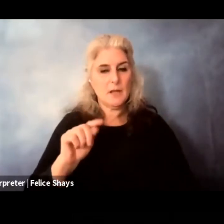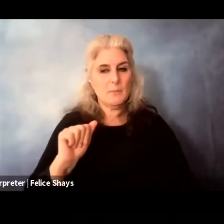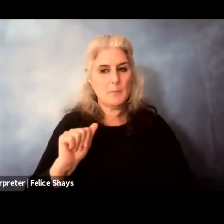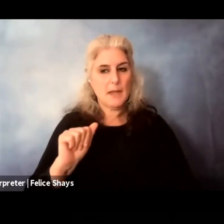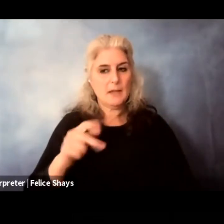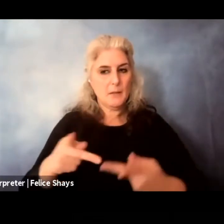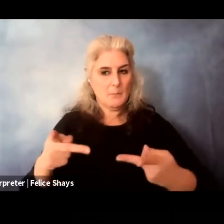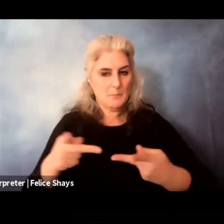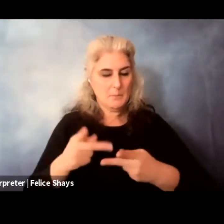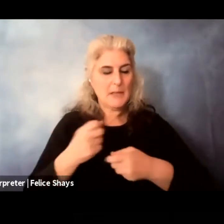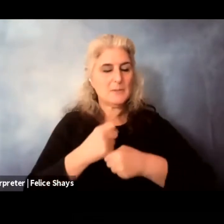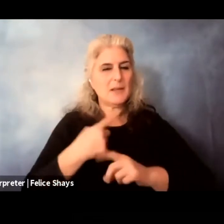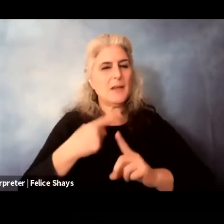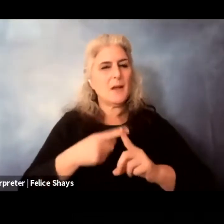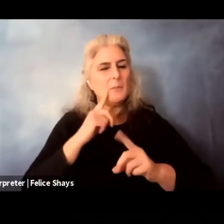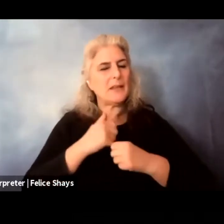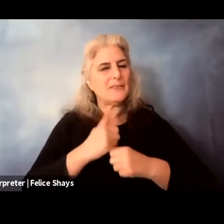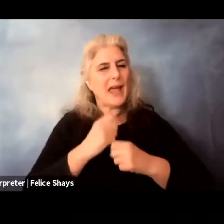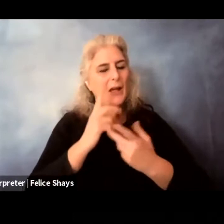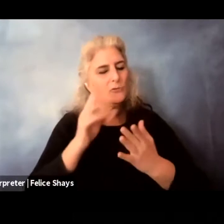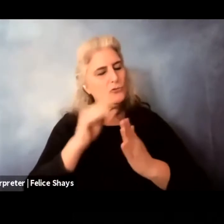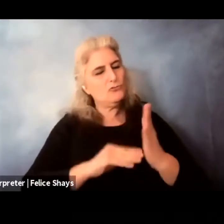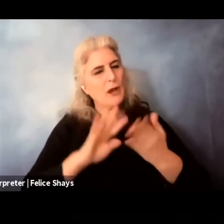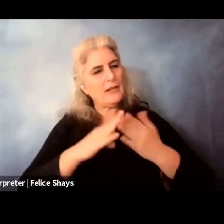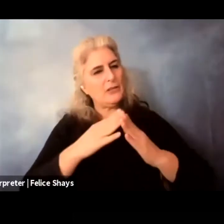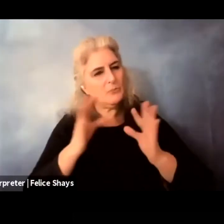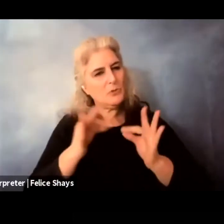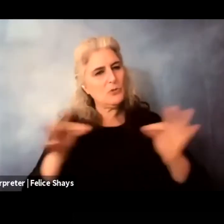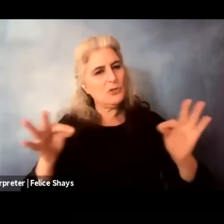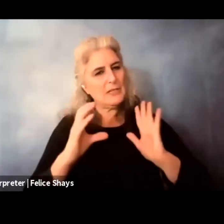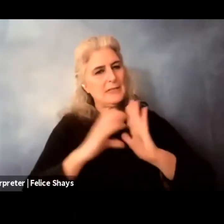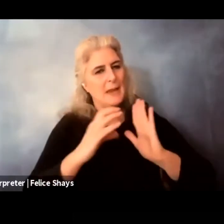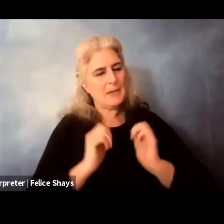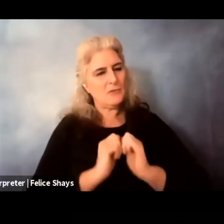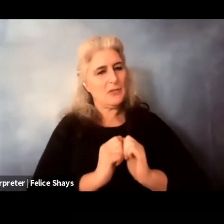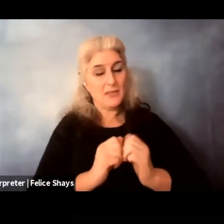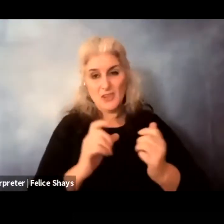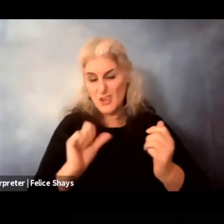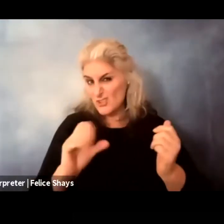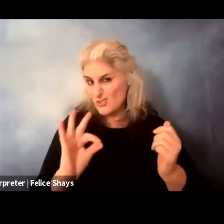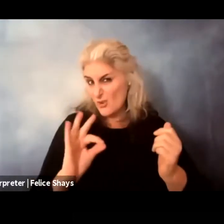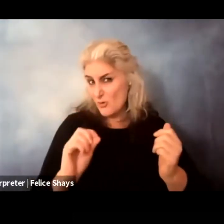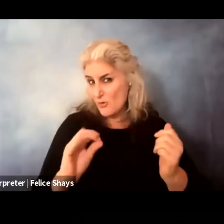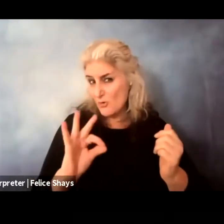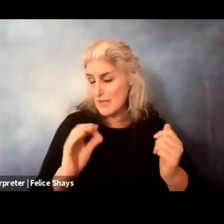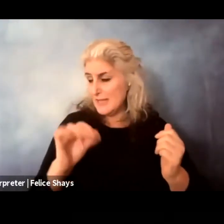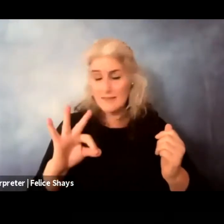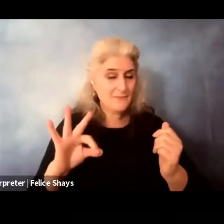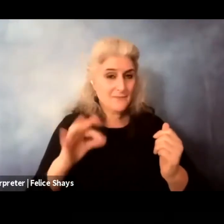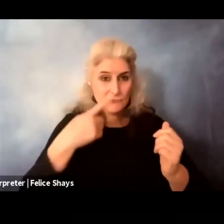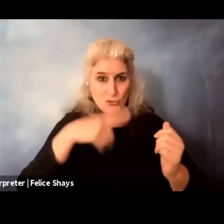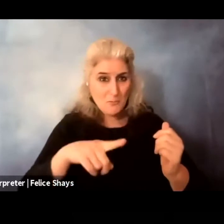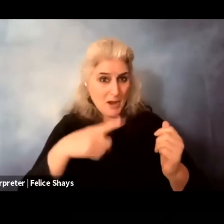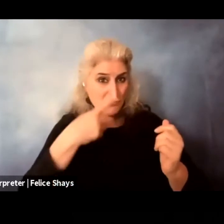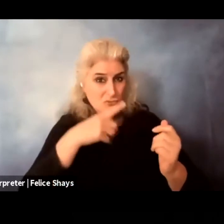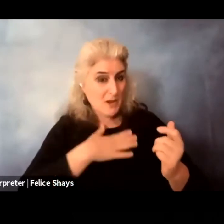community statement together. So maybe if it's all right with you all, would you